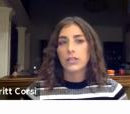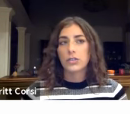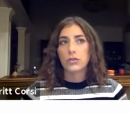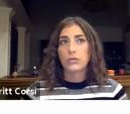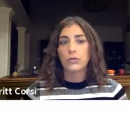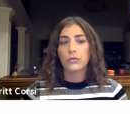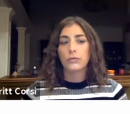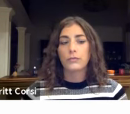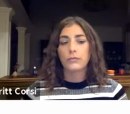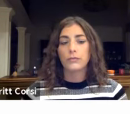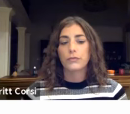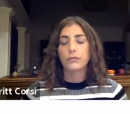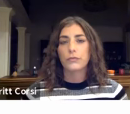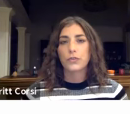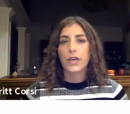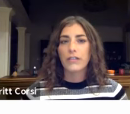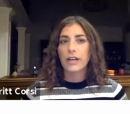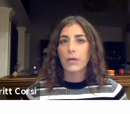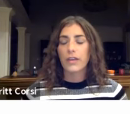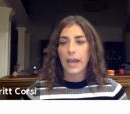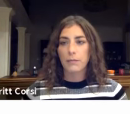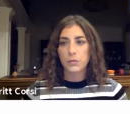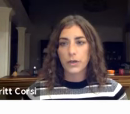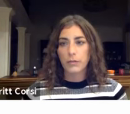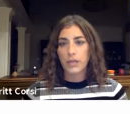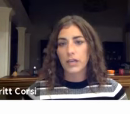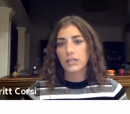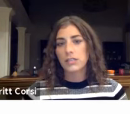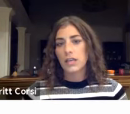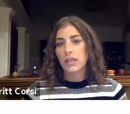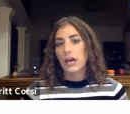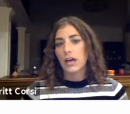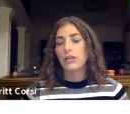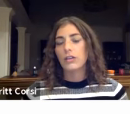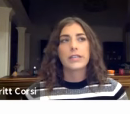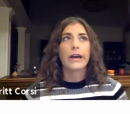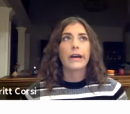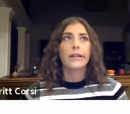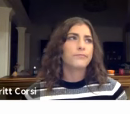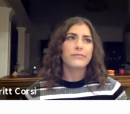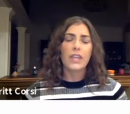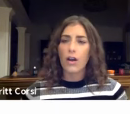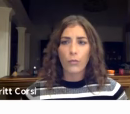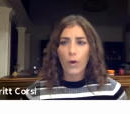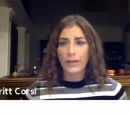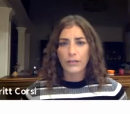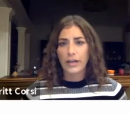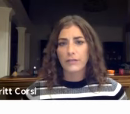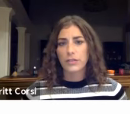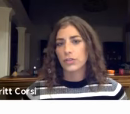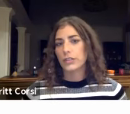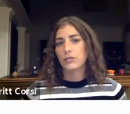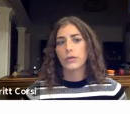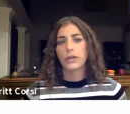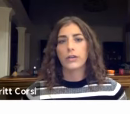got into trying to figure out where the gaps were, because I looked at a wide variety